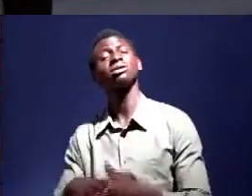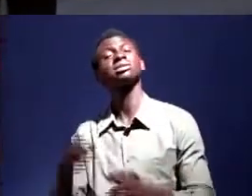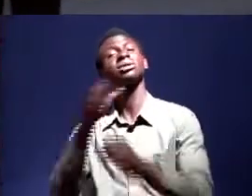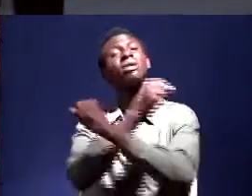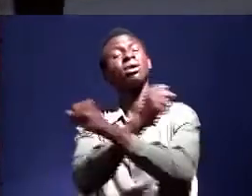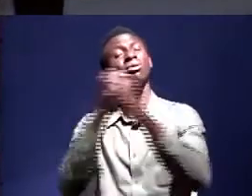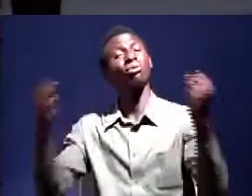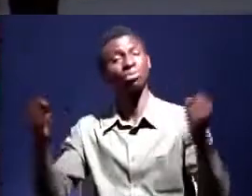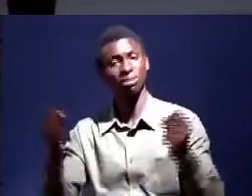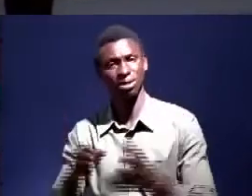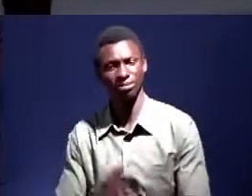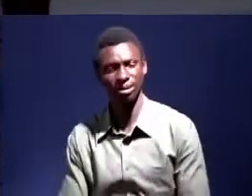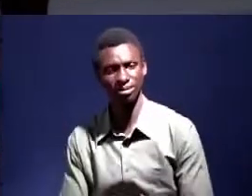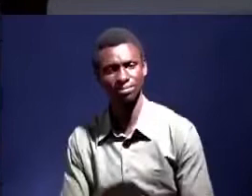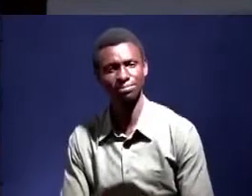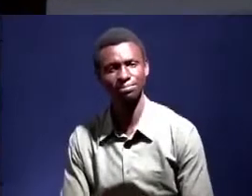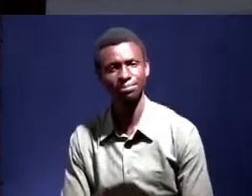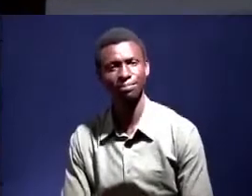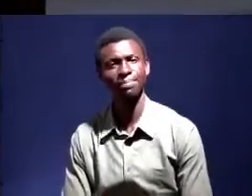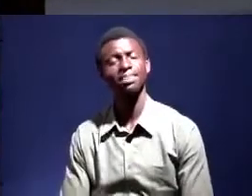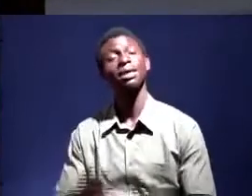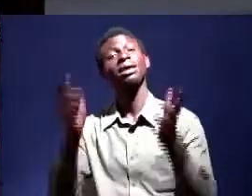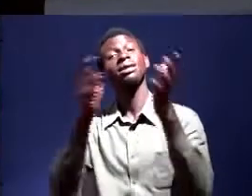Jesus is now calling you.